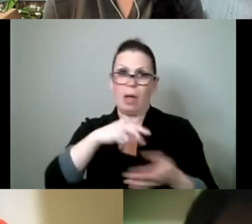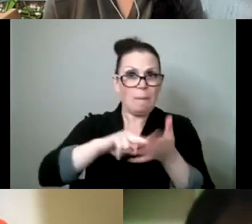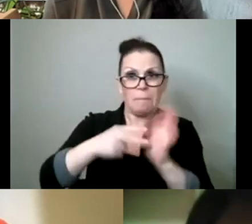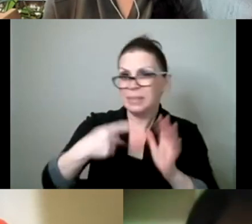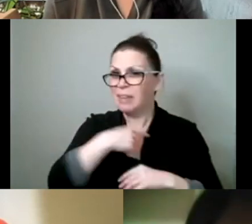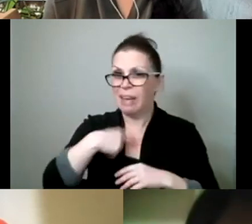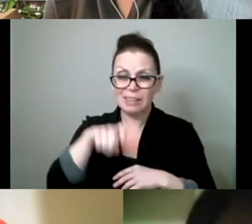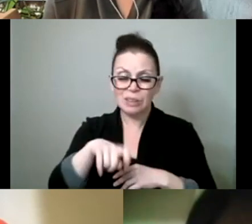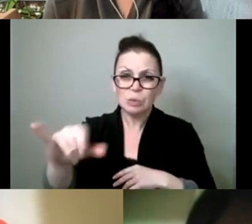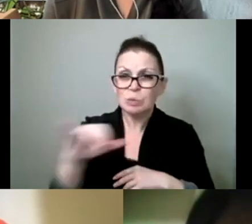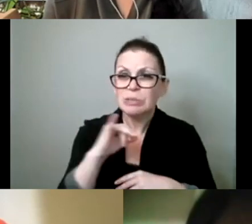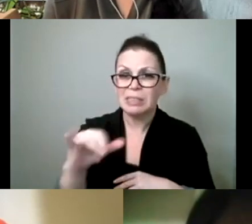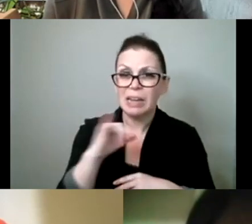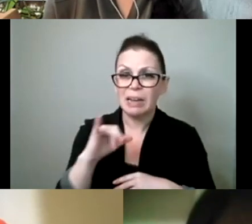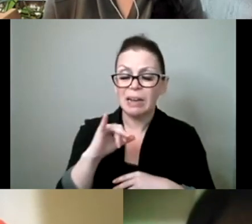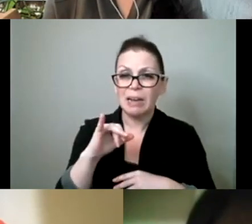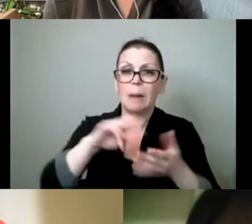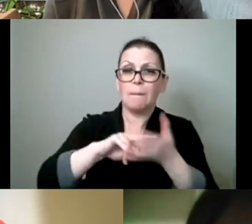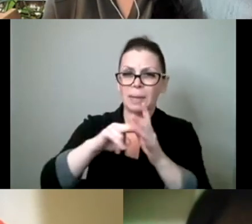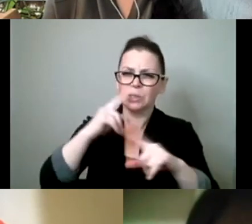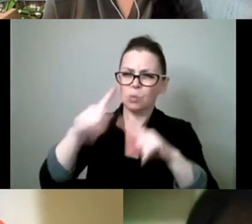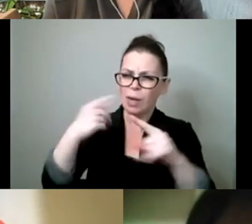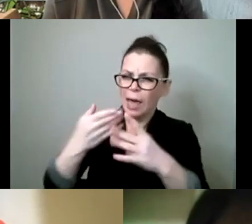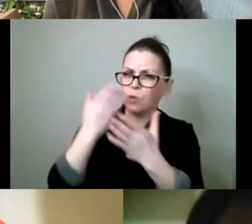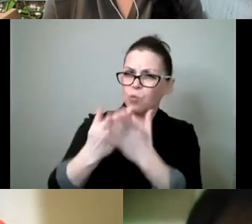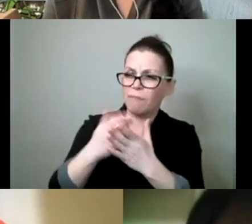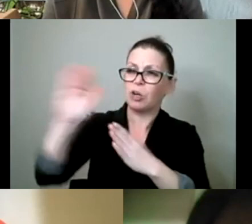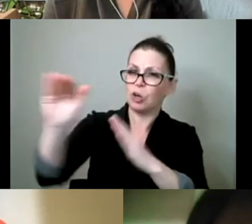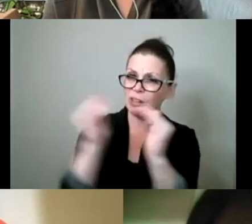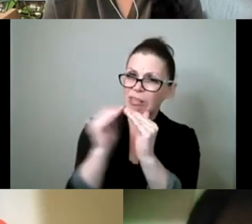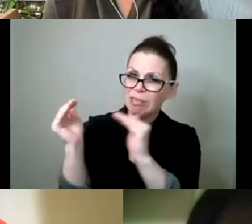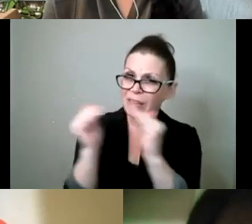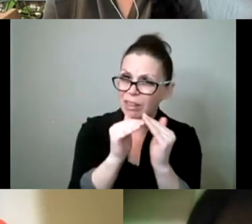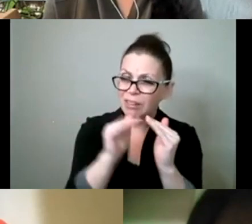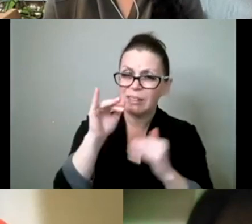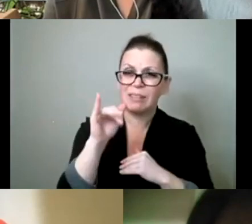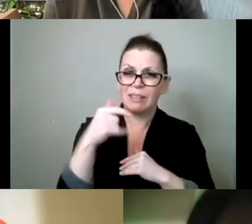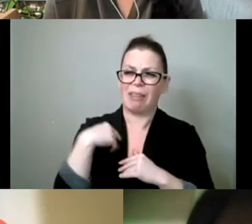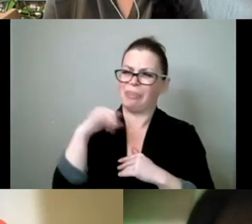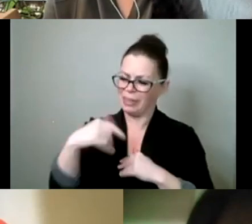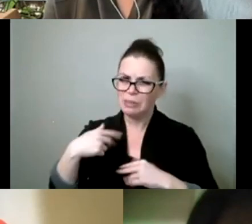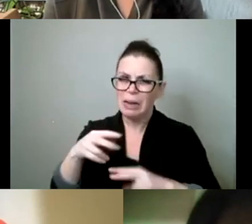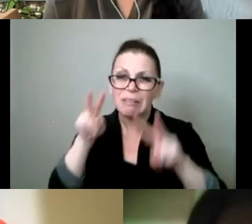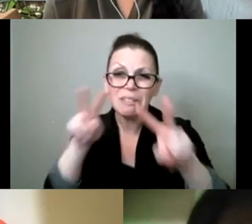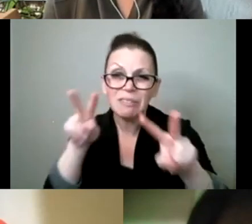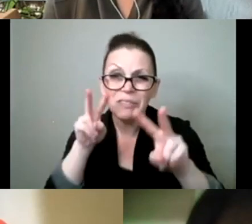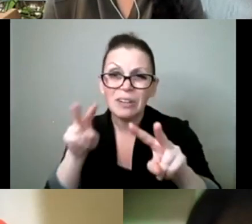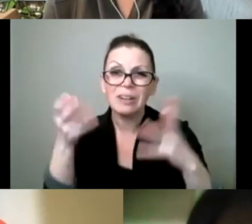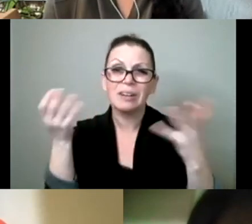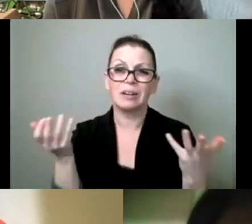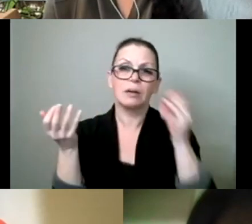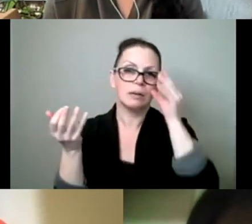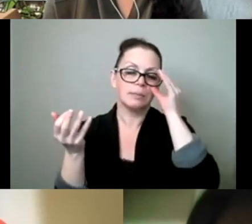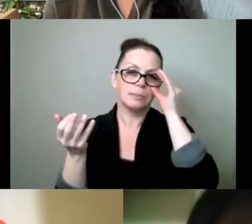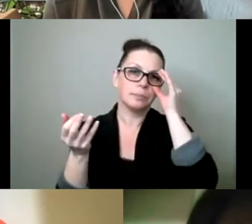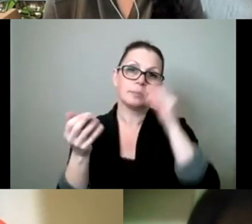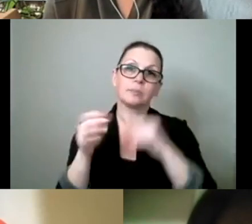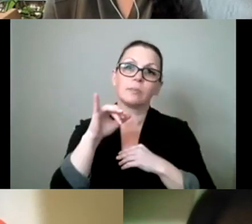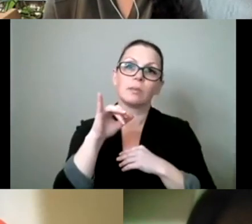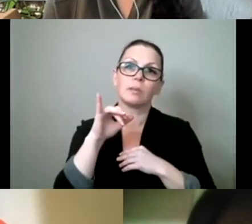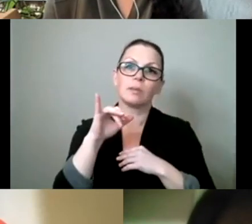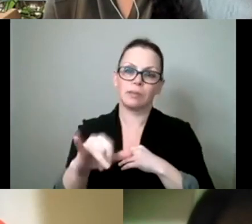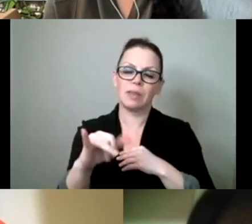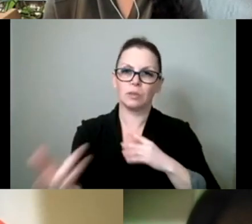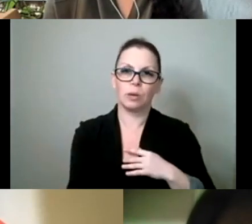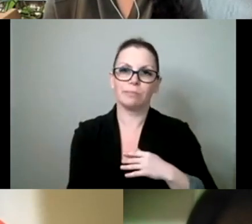too. That means when I get to Viola Davis status, this is what I have to look forward to. Like, that is what waved across me.